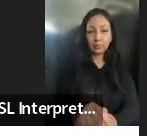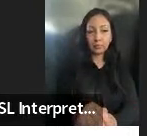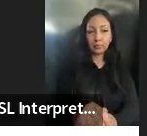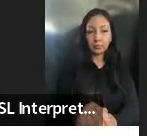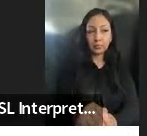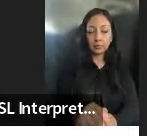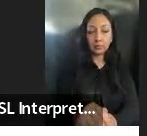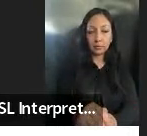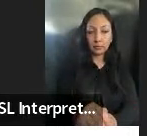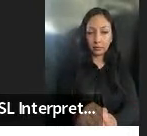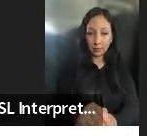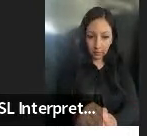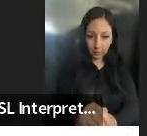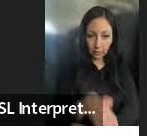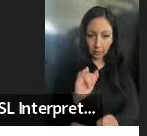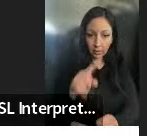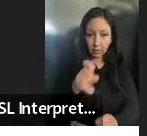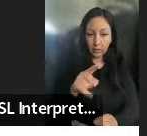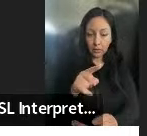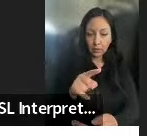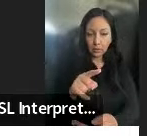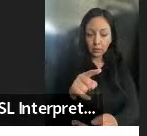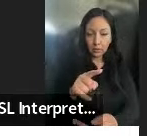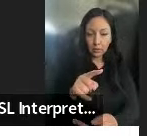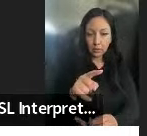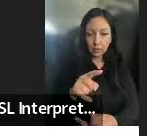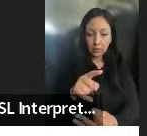you. This question is